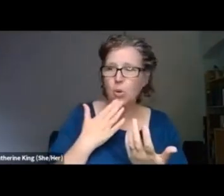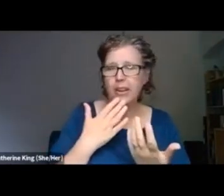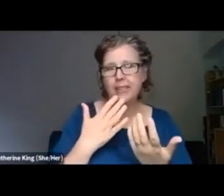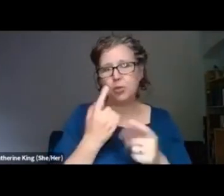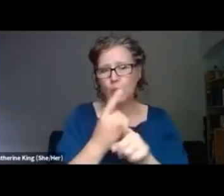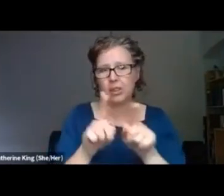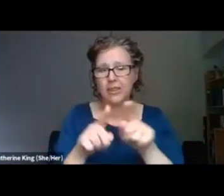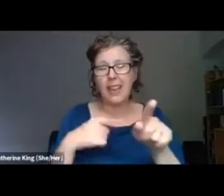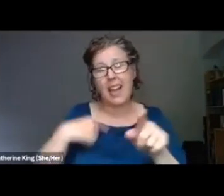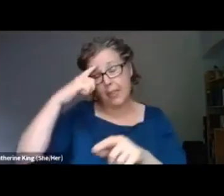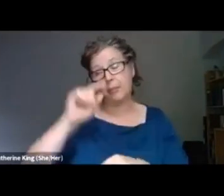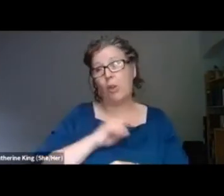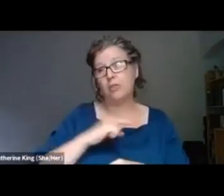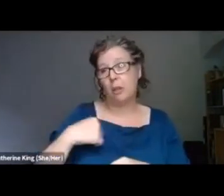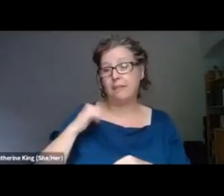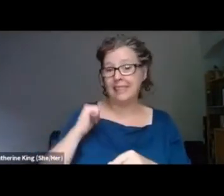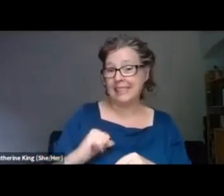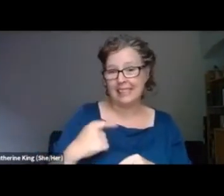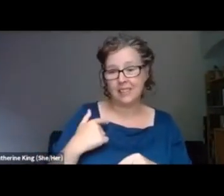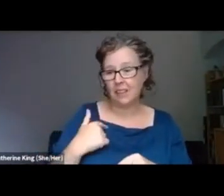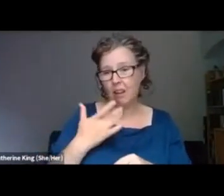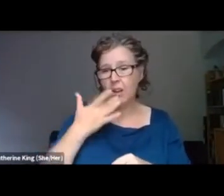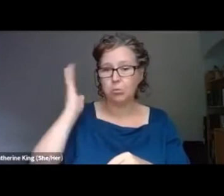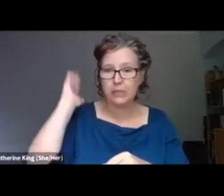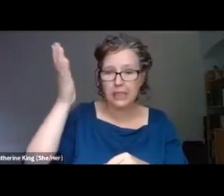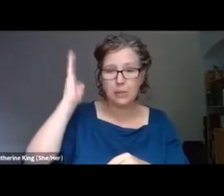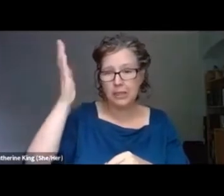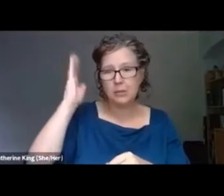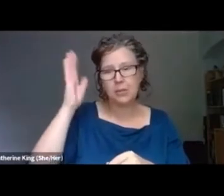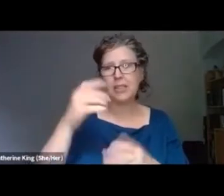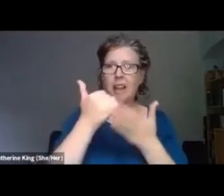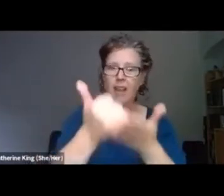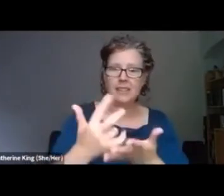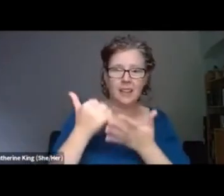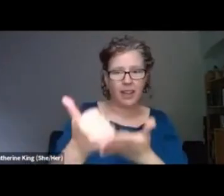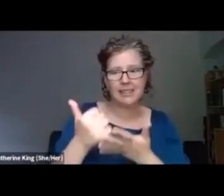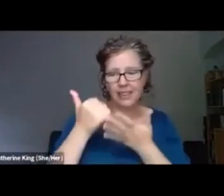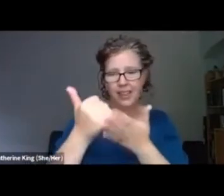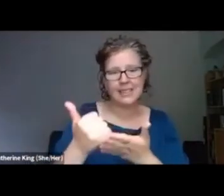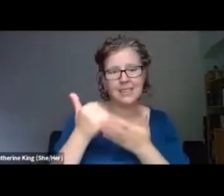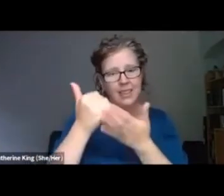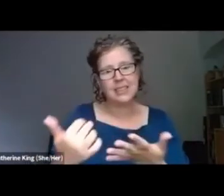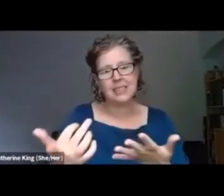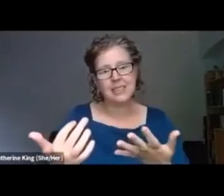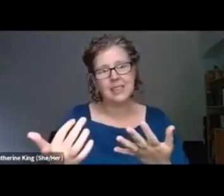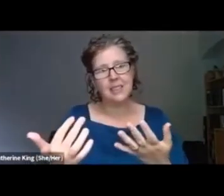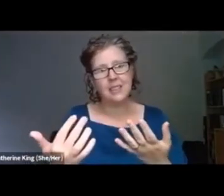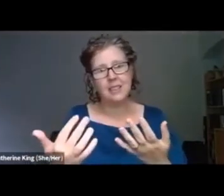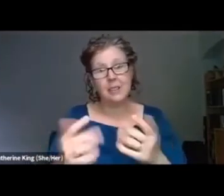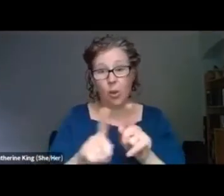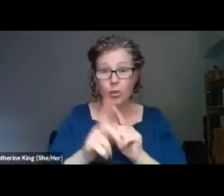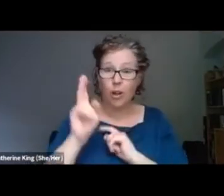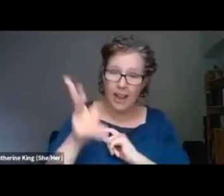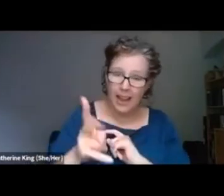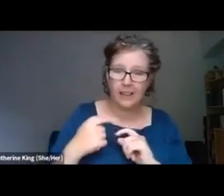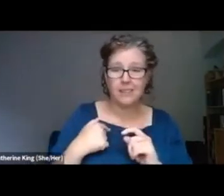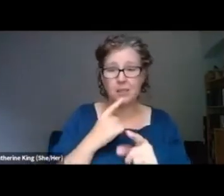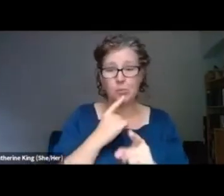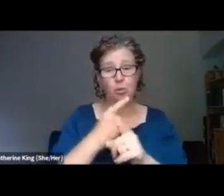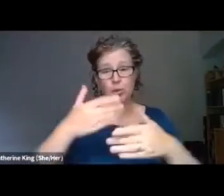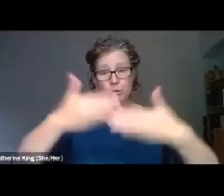bit fatigued by presenting what I know as advice, and it has something to do with yet again talking to my